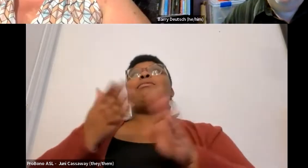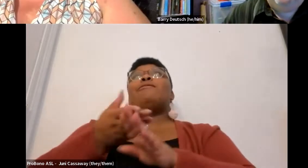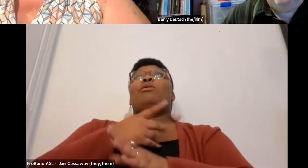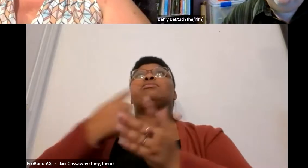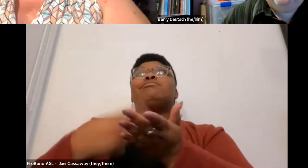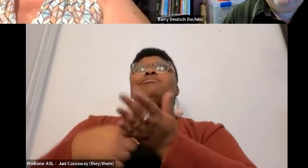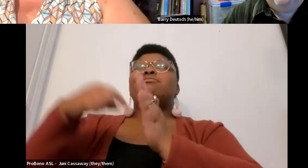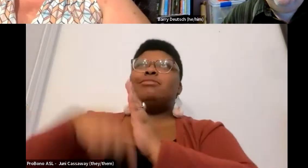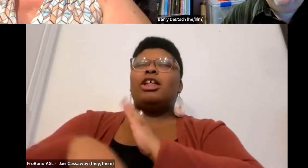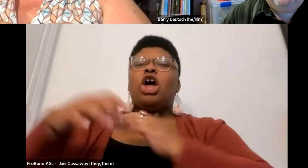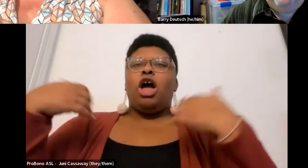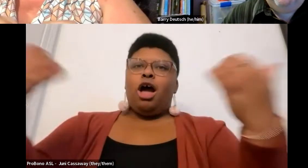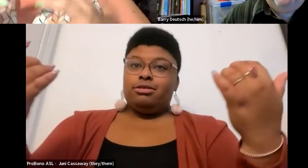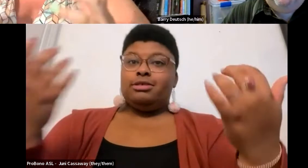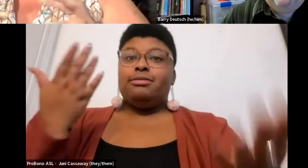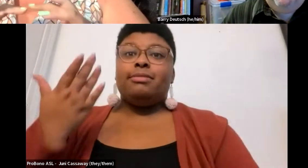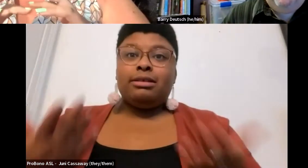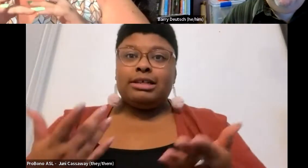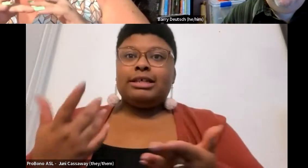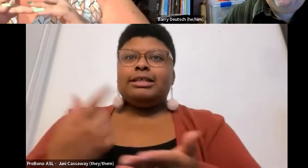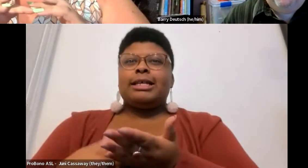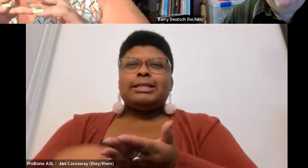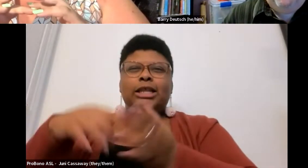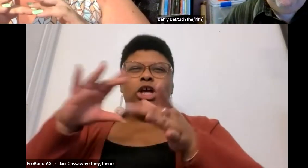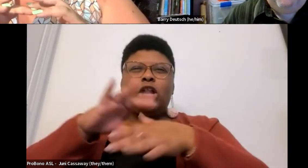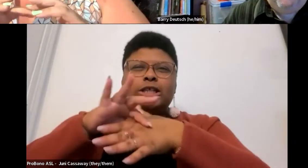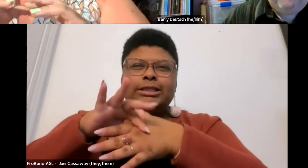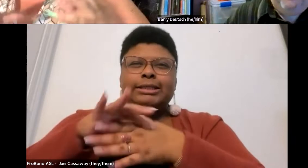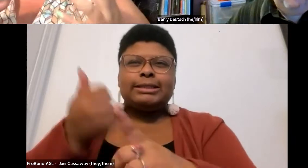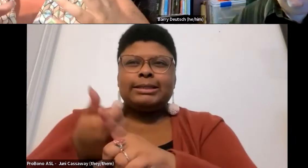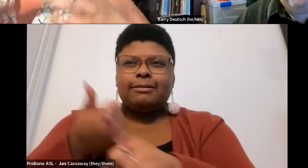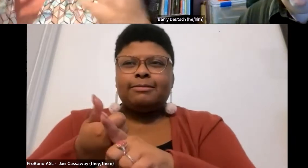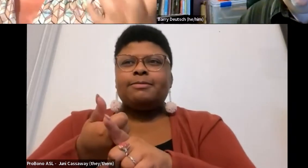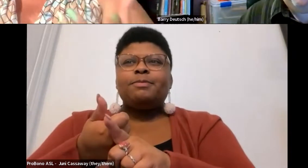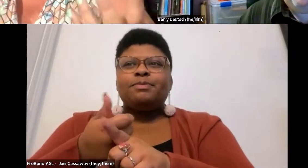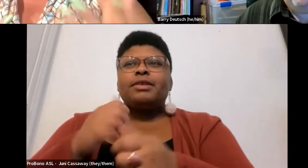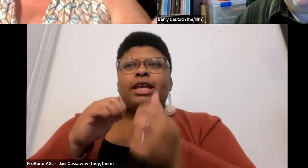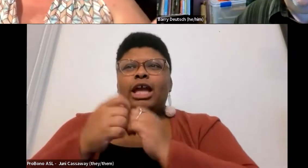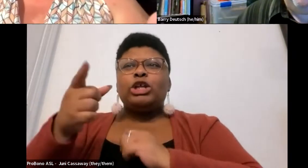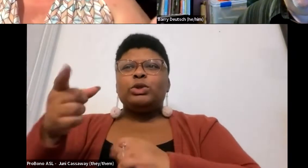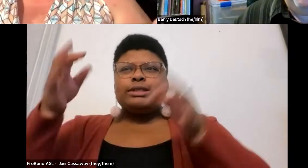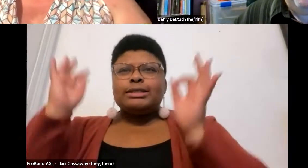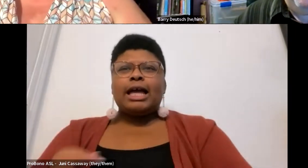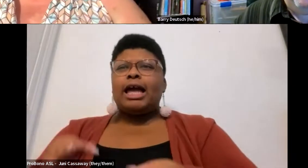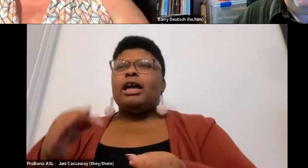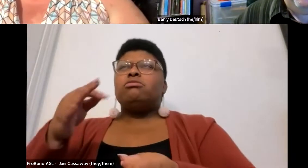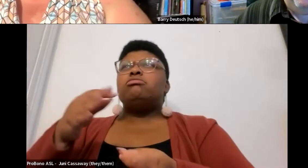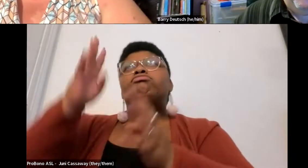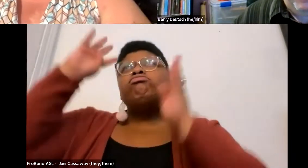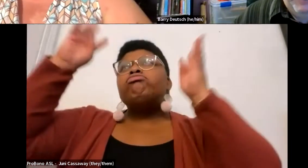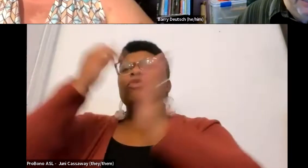the audiences, we should talk about the content. Like how do you decide what you're going to draw